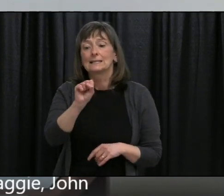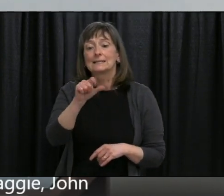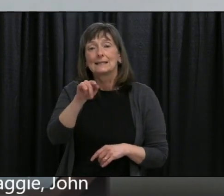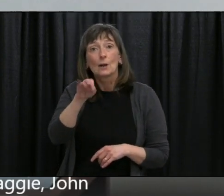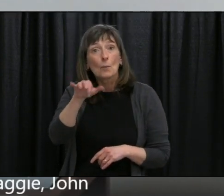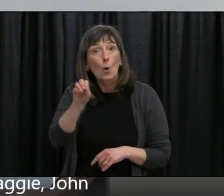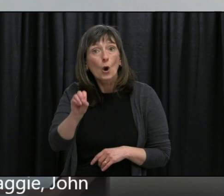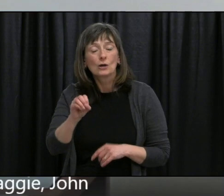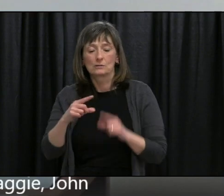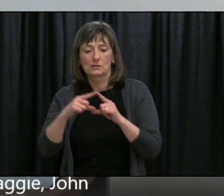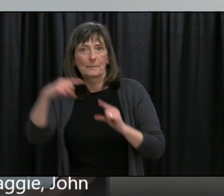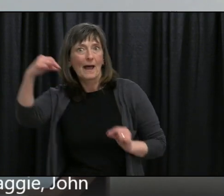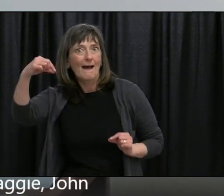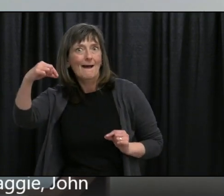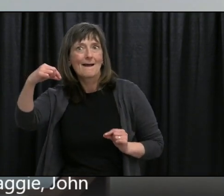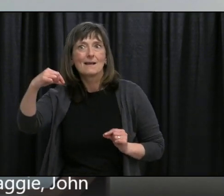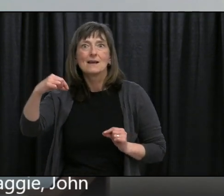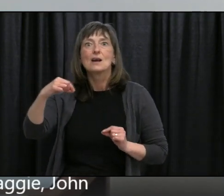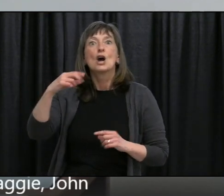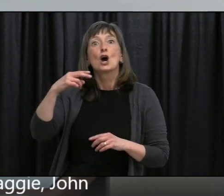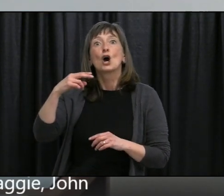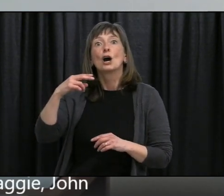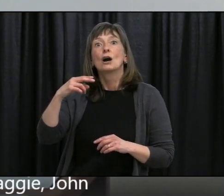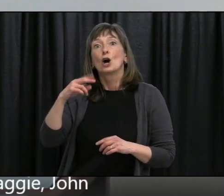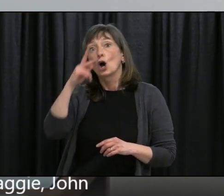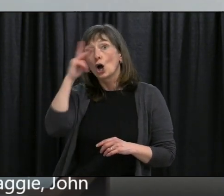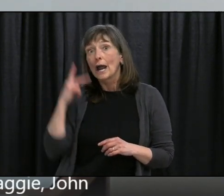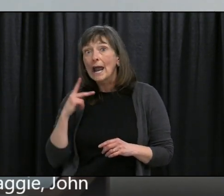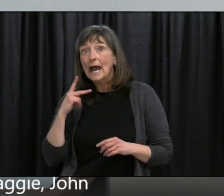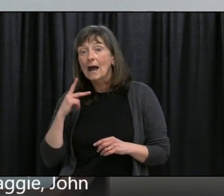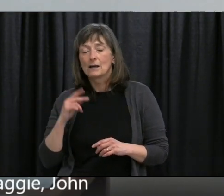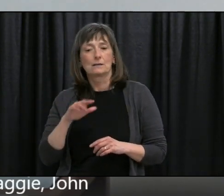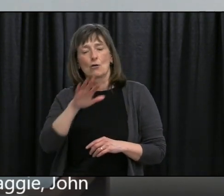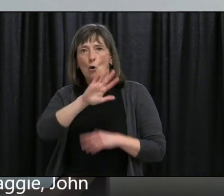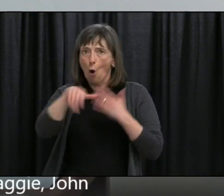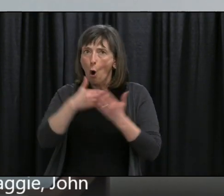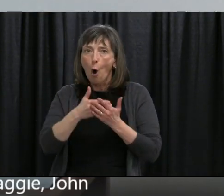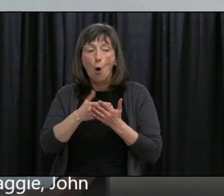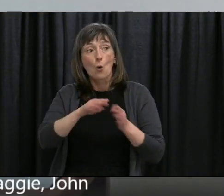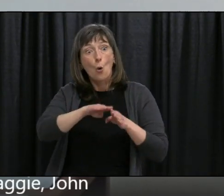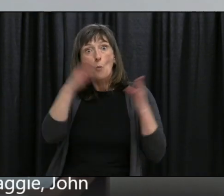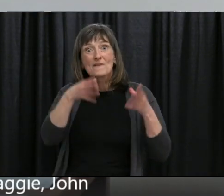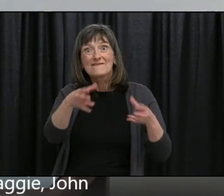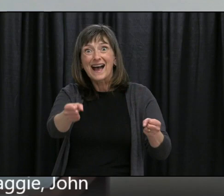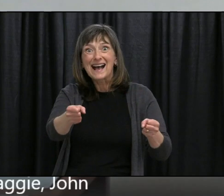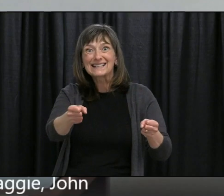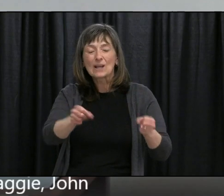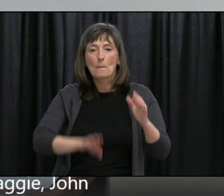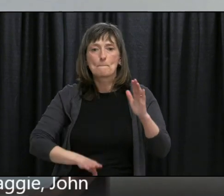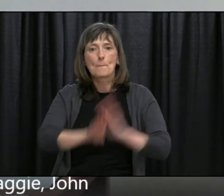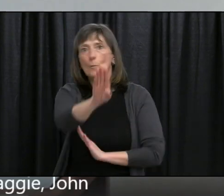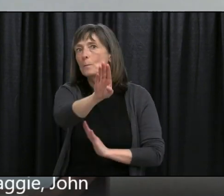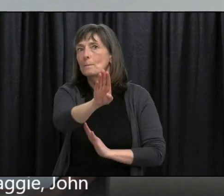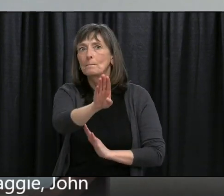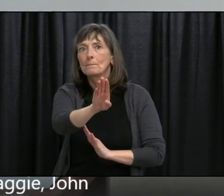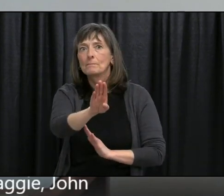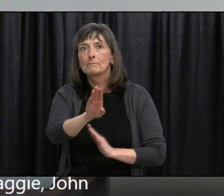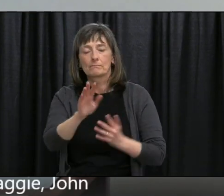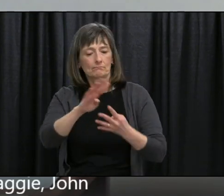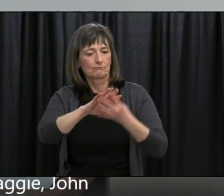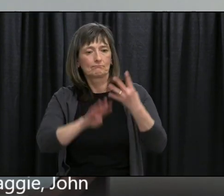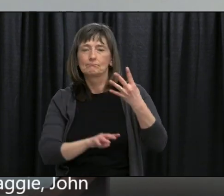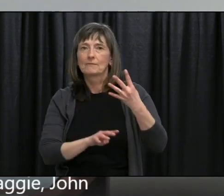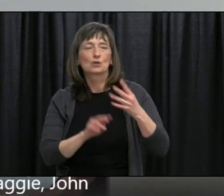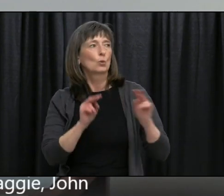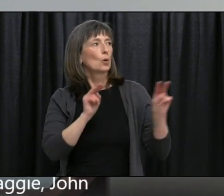seen resurgence of the virus when they ease travel restrictions either beyond a certain point or too rapidly. So I